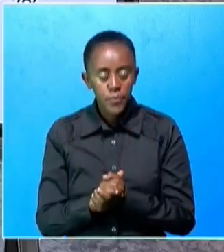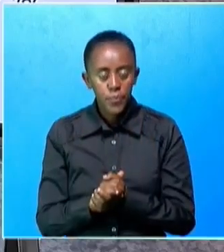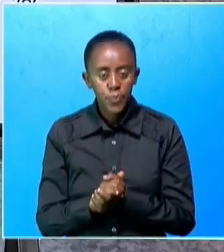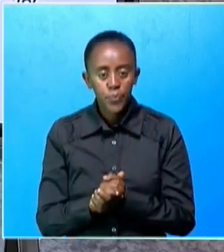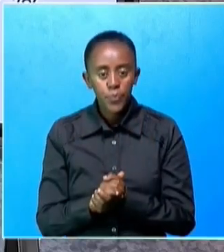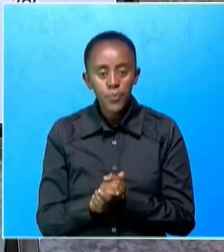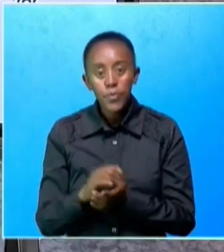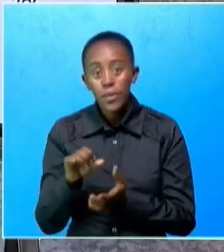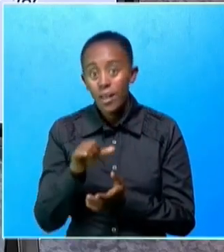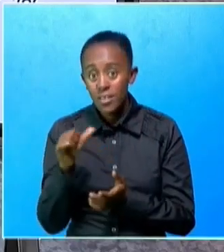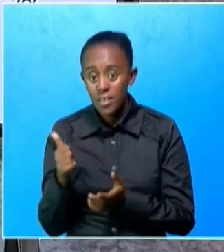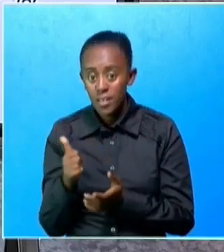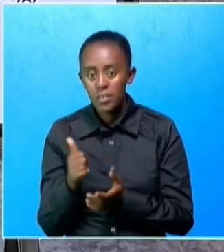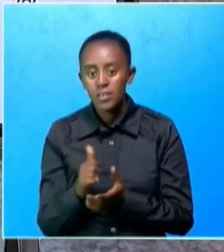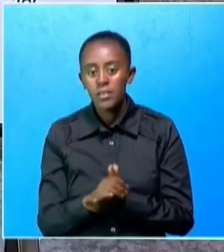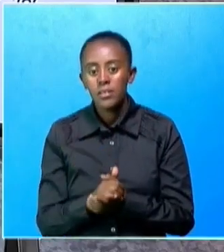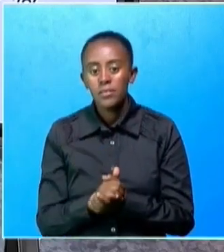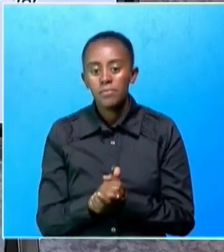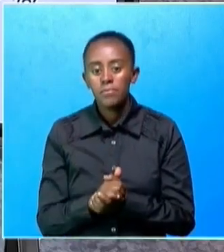The other one is that is,